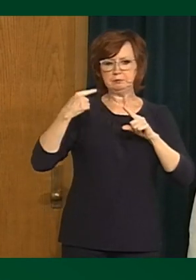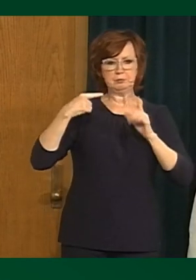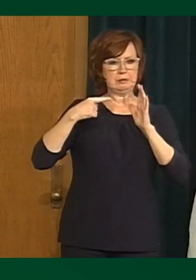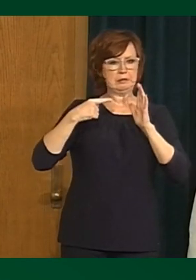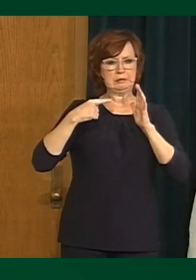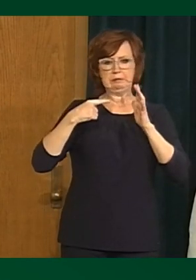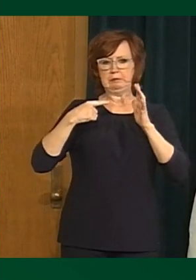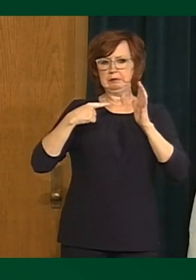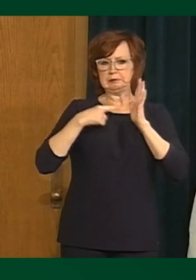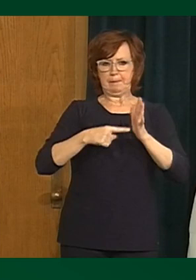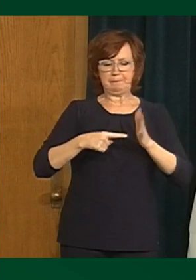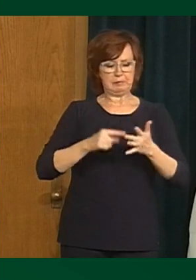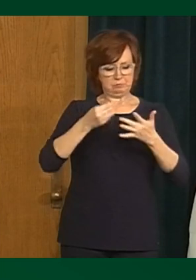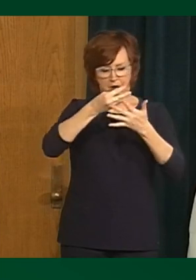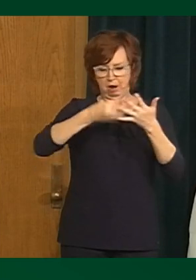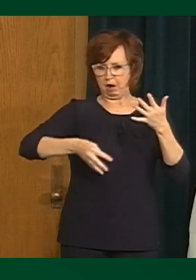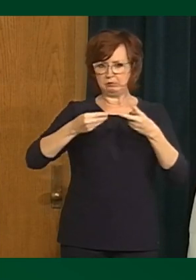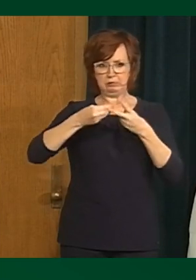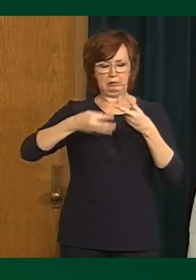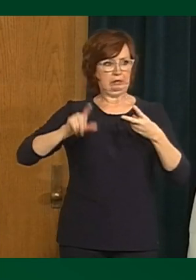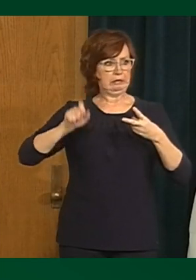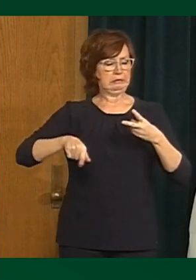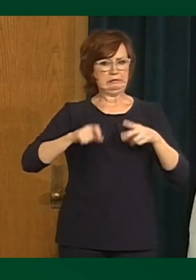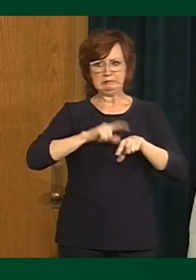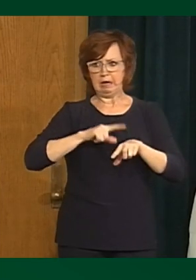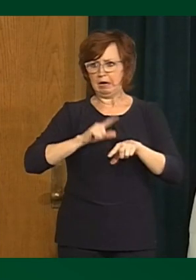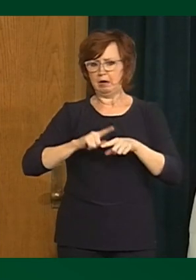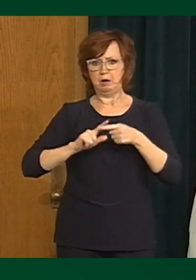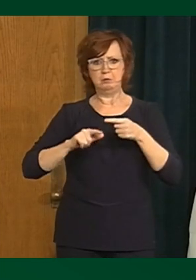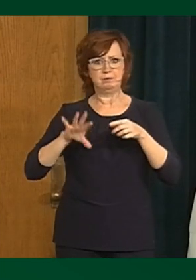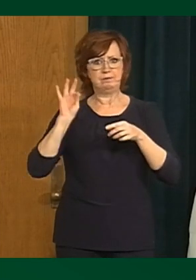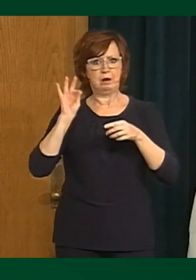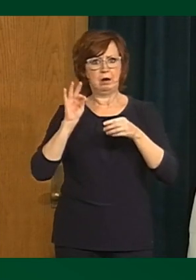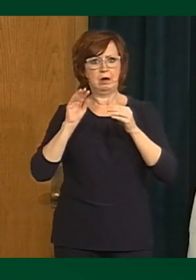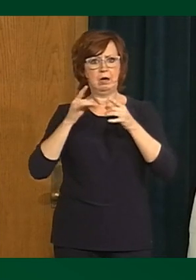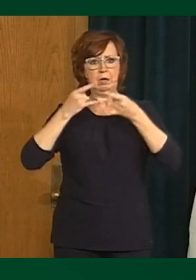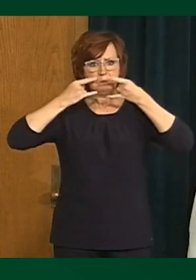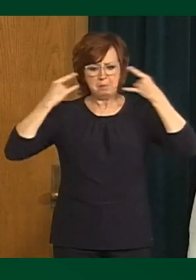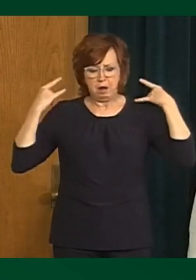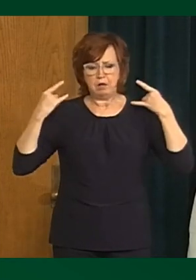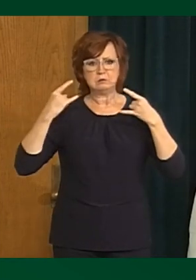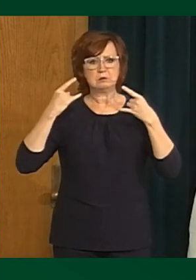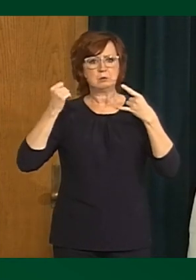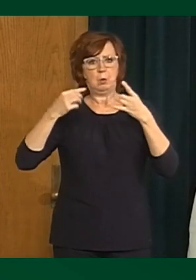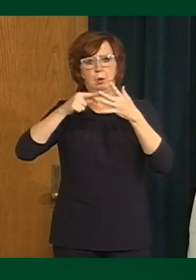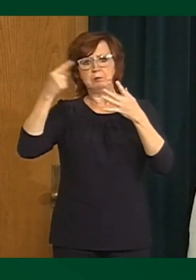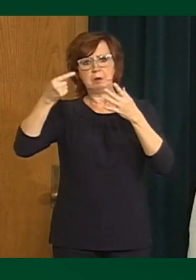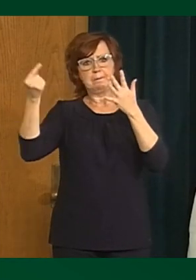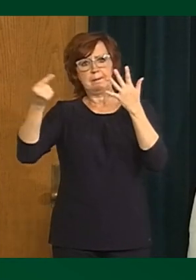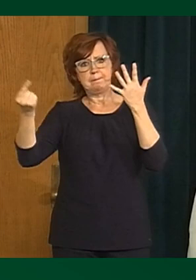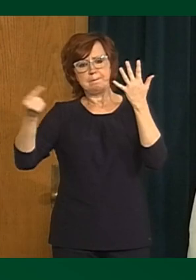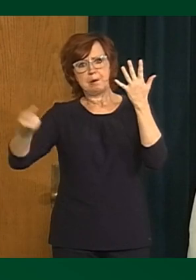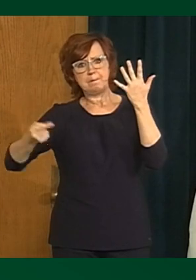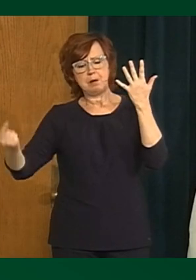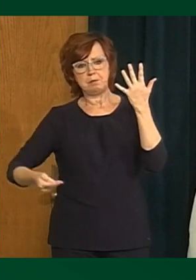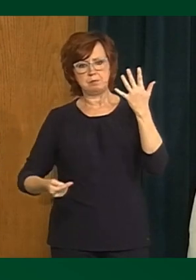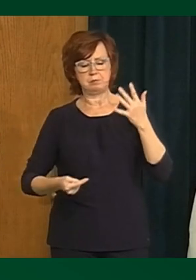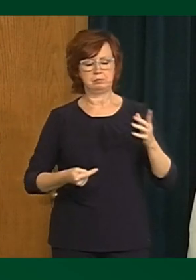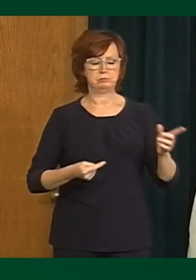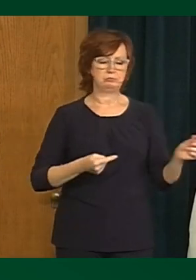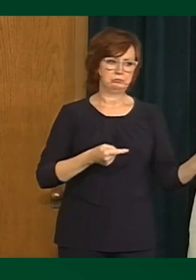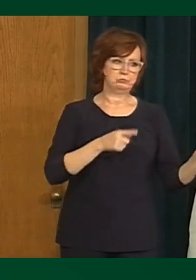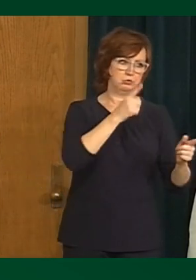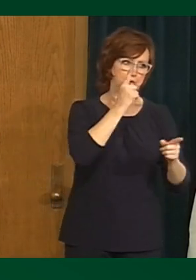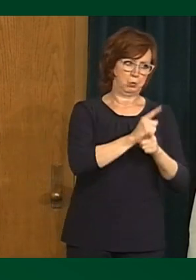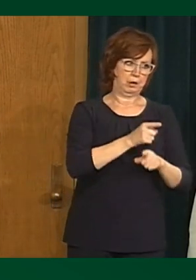businesses that, may have to change a little bit, essentially how they are operating. And I think in fairness, what